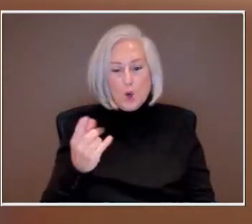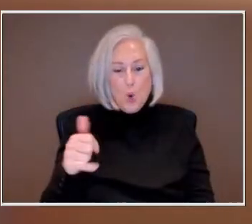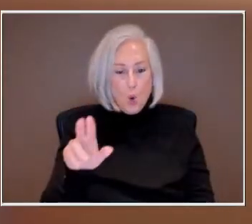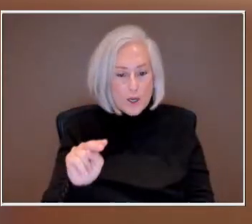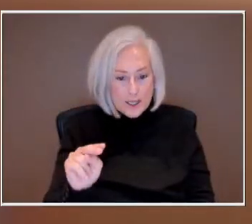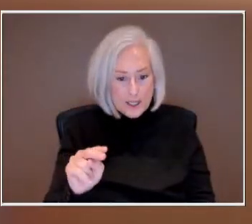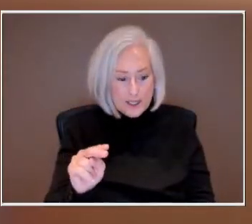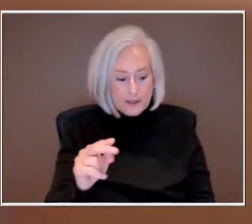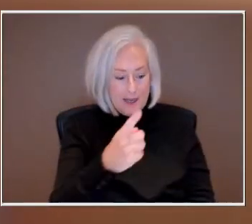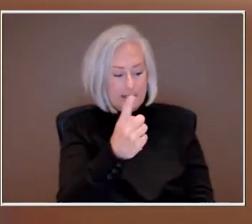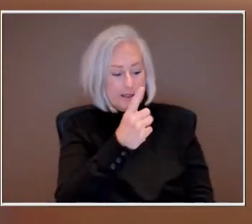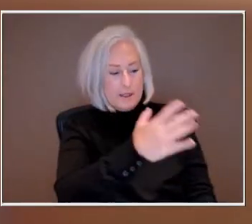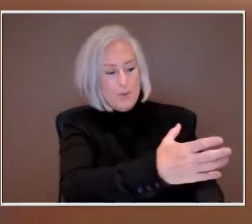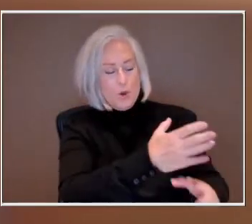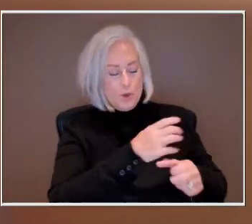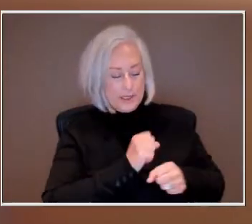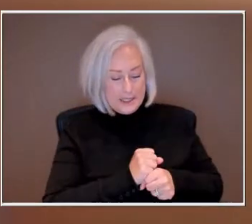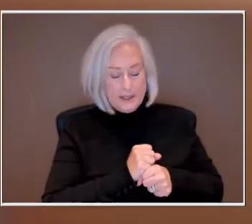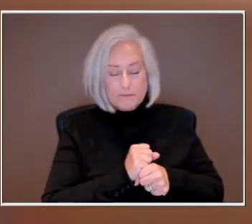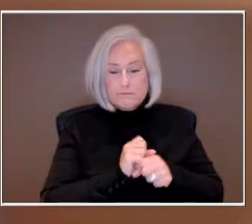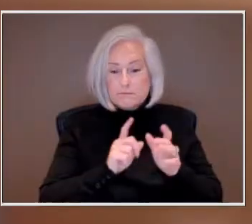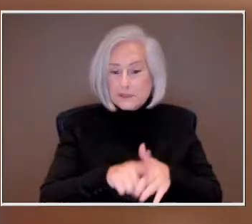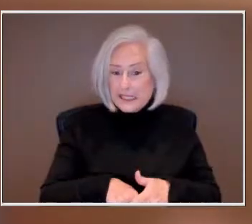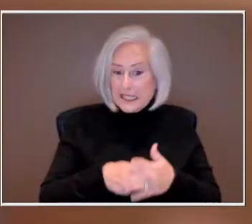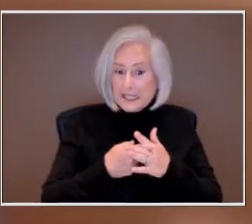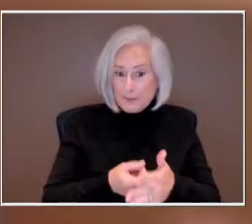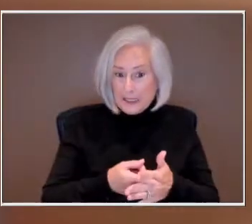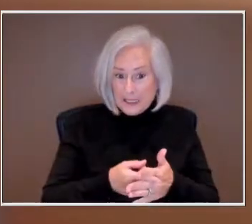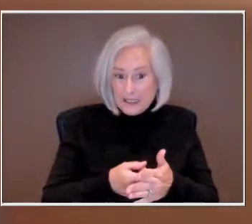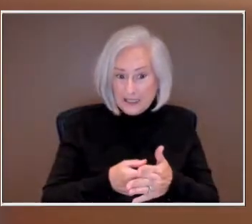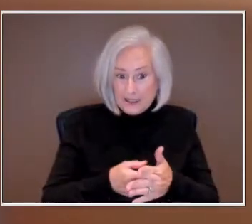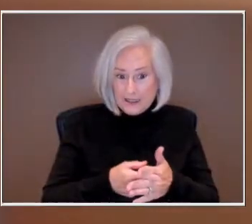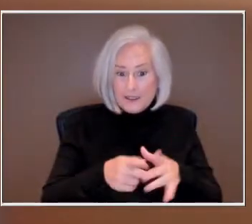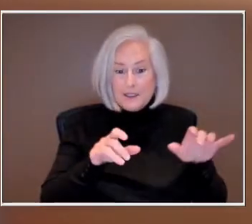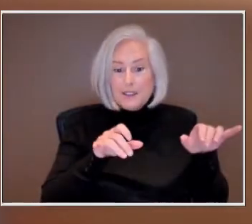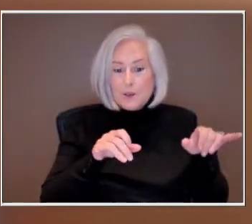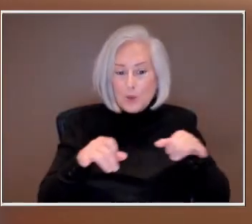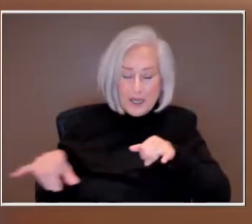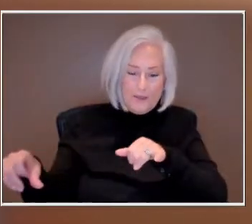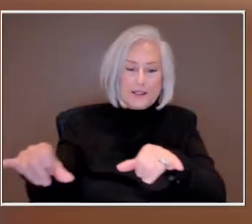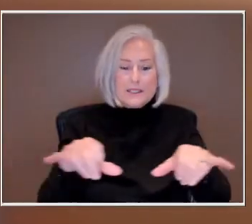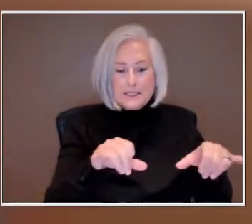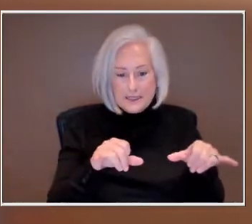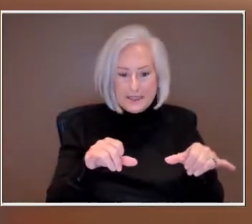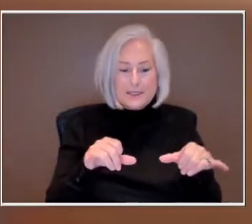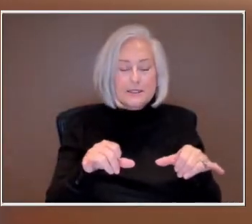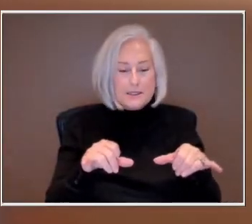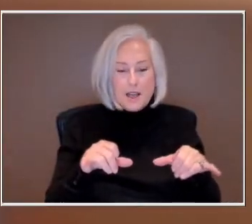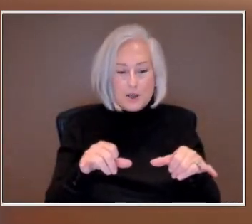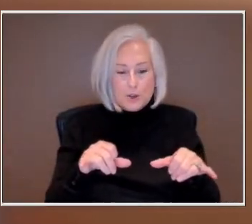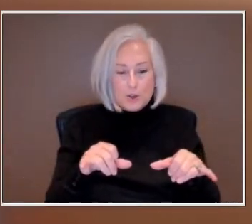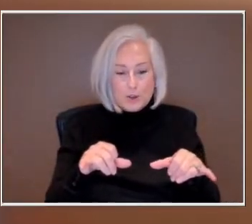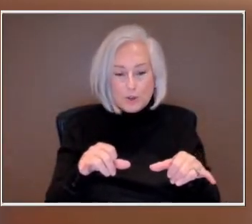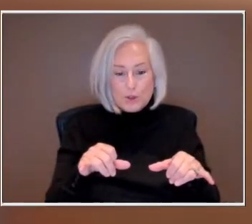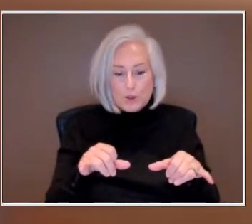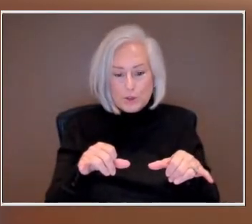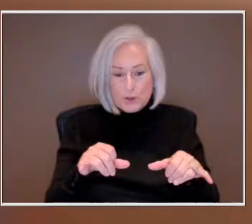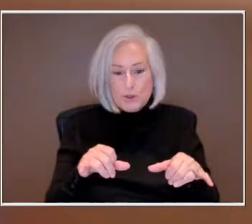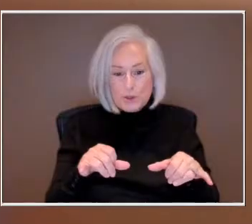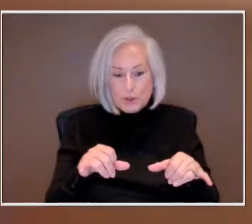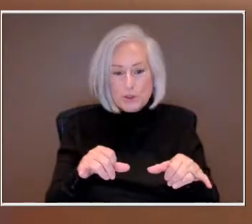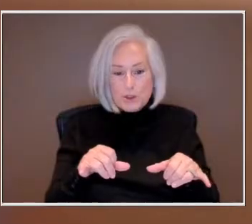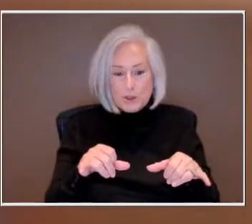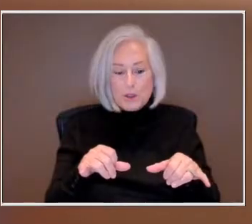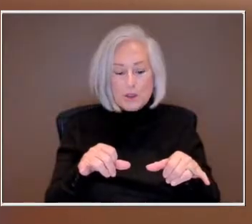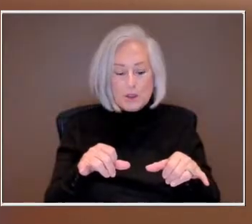so in the very beginning, there's actually standards placed by our transplant